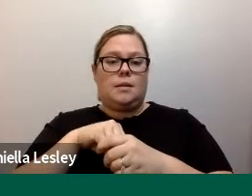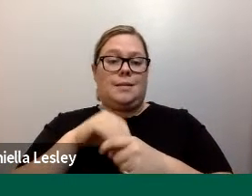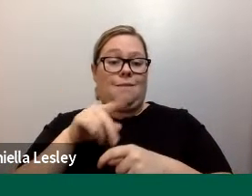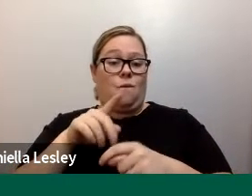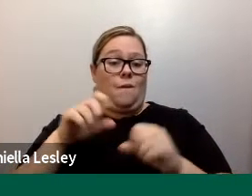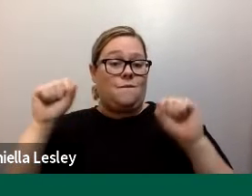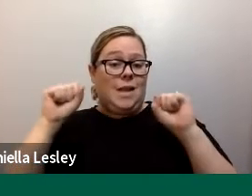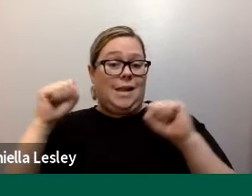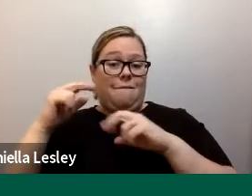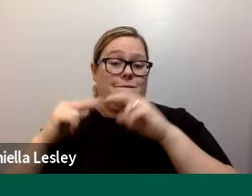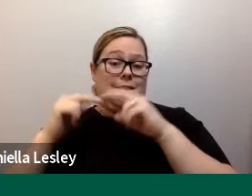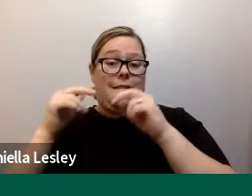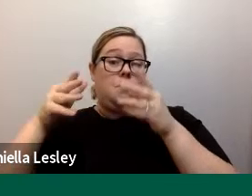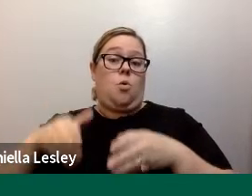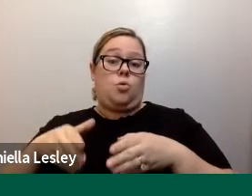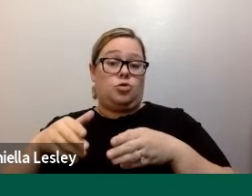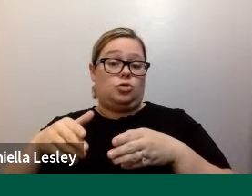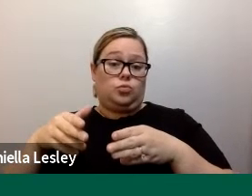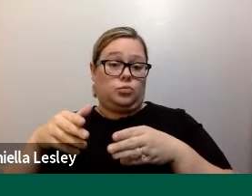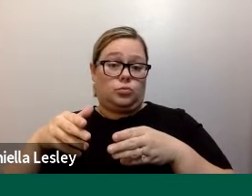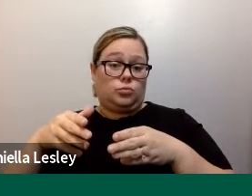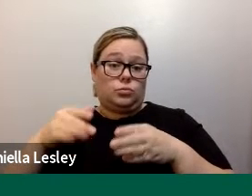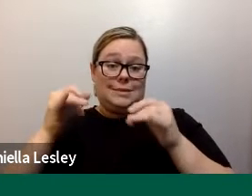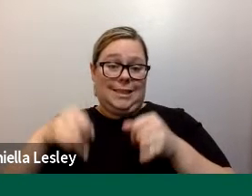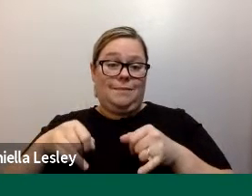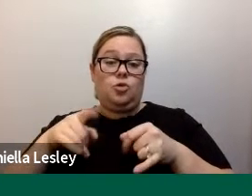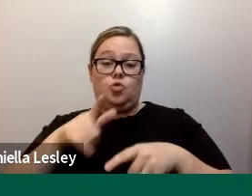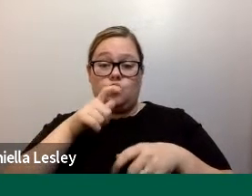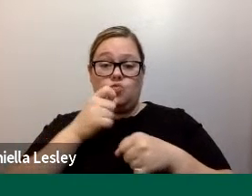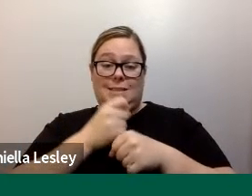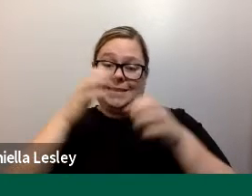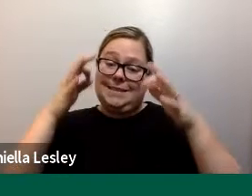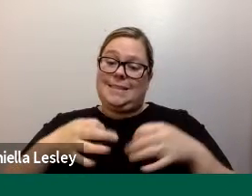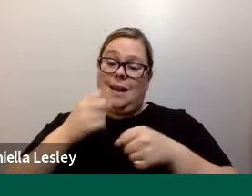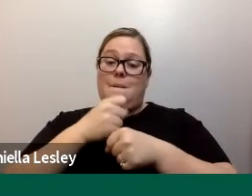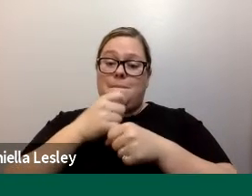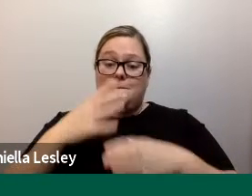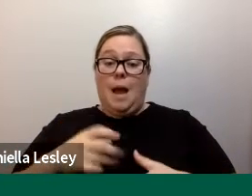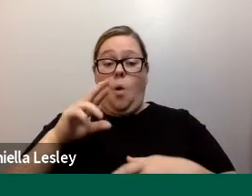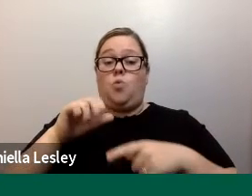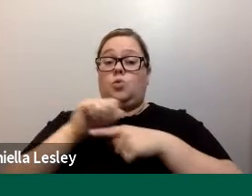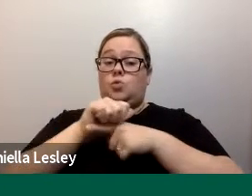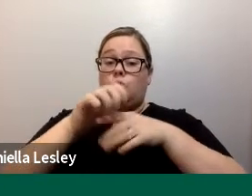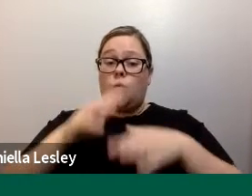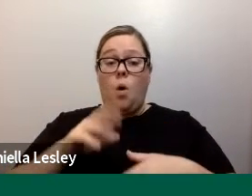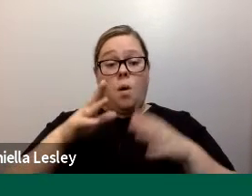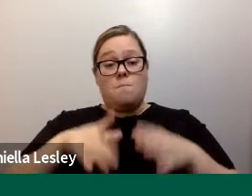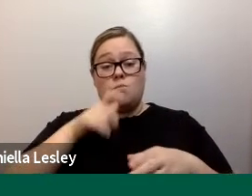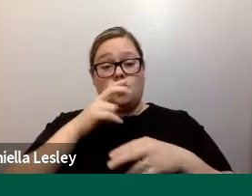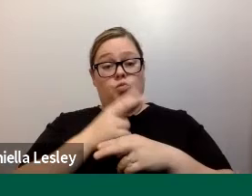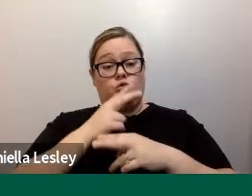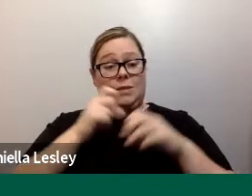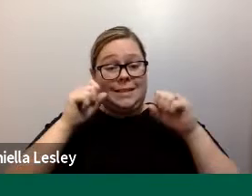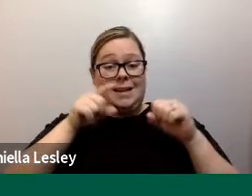fitness facility personnel individual that is a decision maker, or a trainer, or an individual that uses gyms, this is